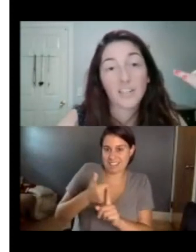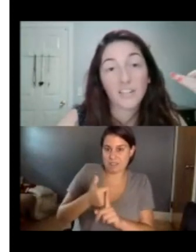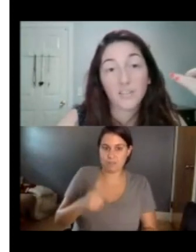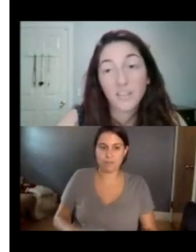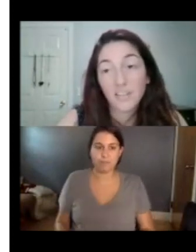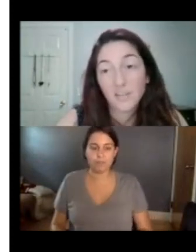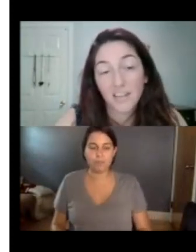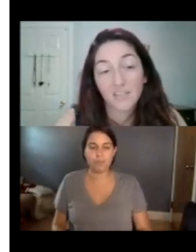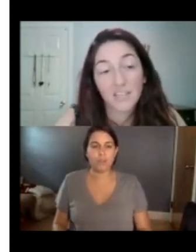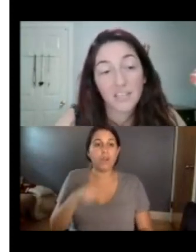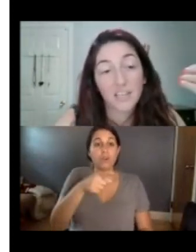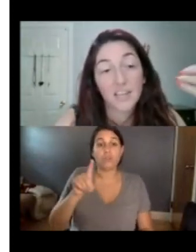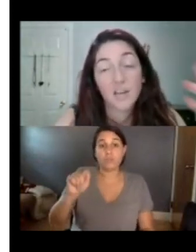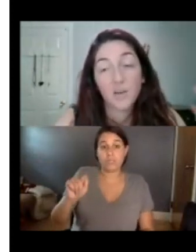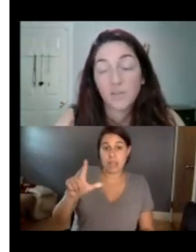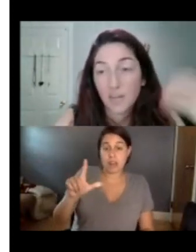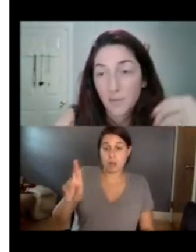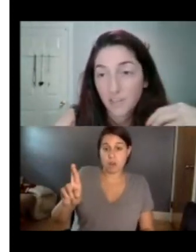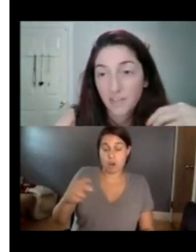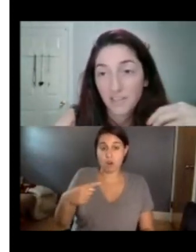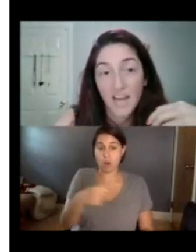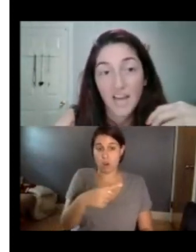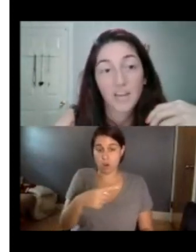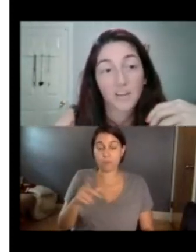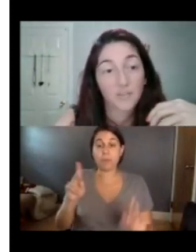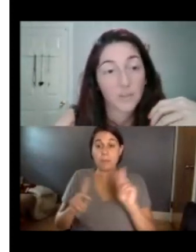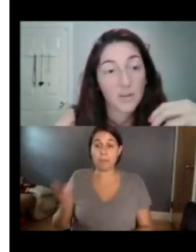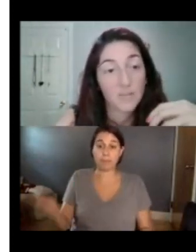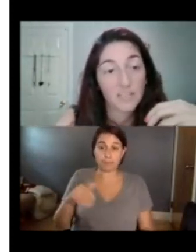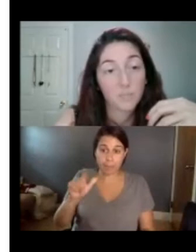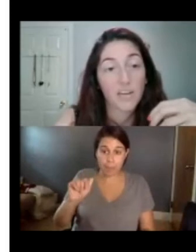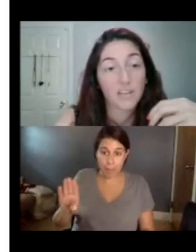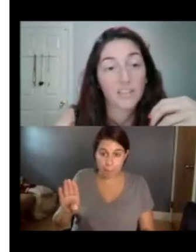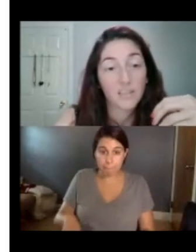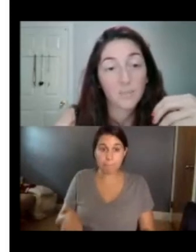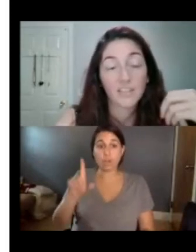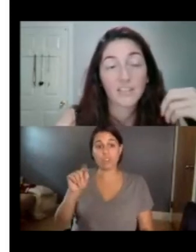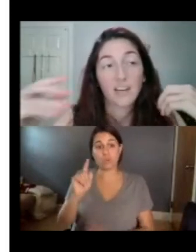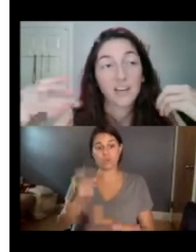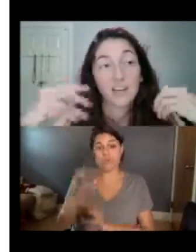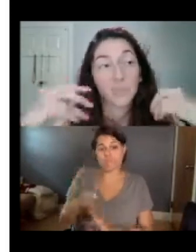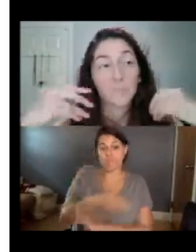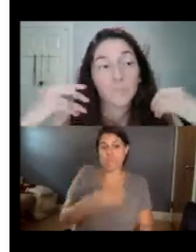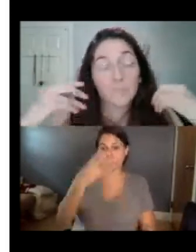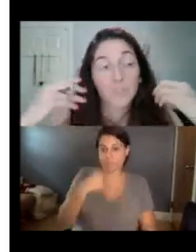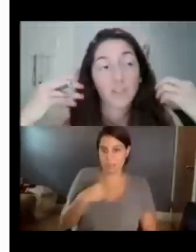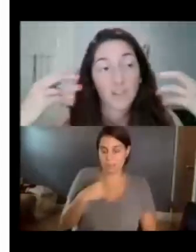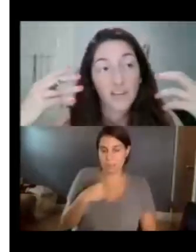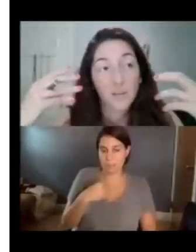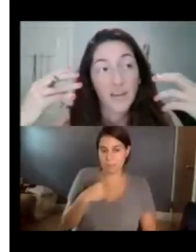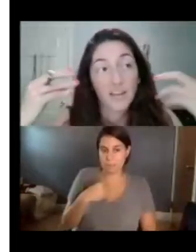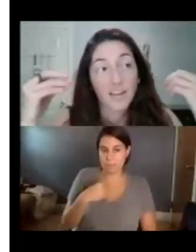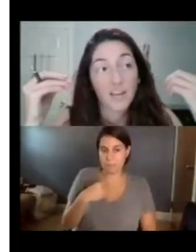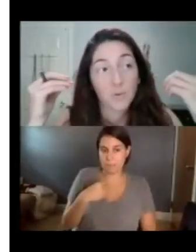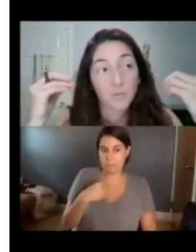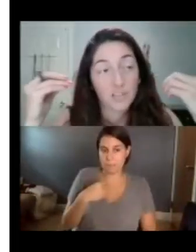So in targeted lucidity reactivation, we invited people into the lab, and for 20 minutes prior to sleep, they're